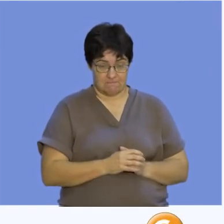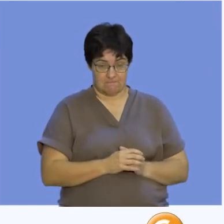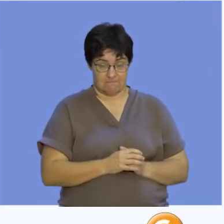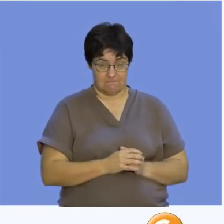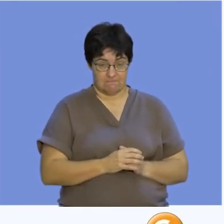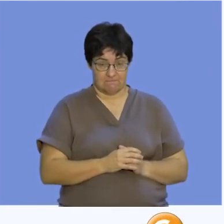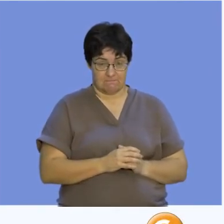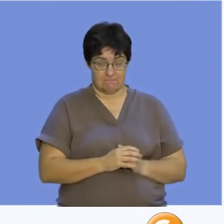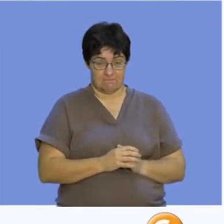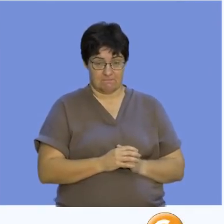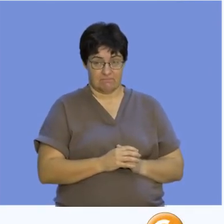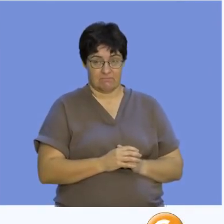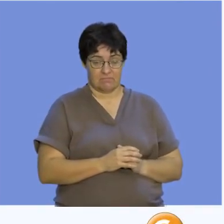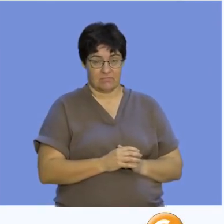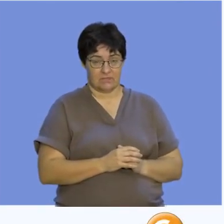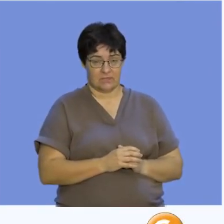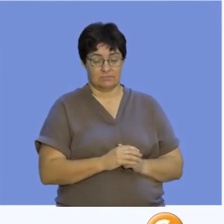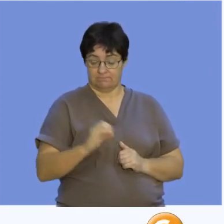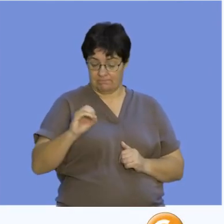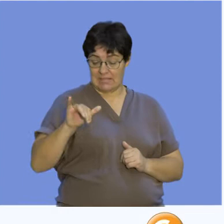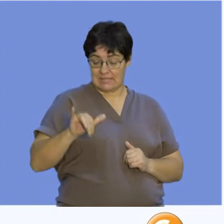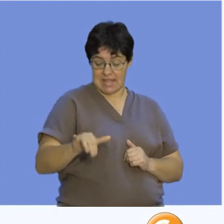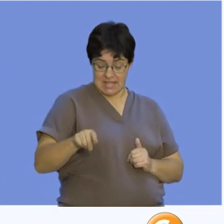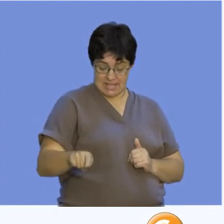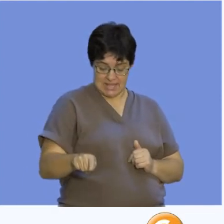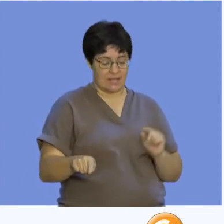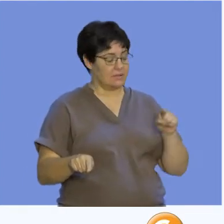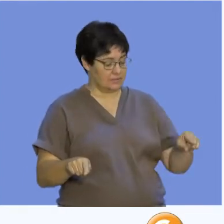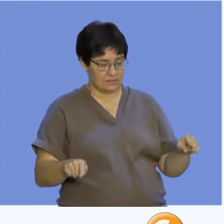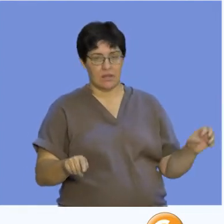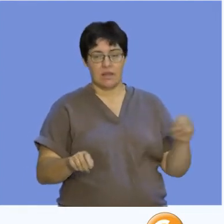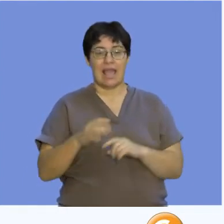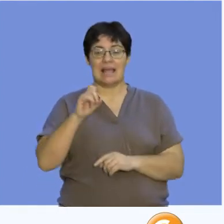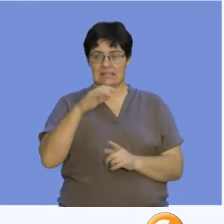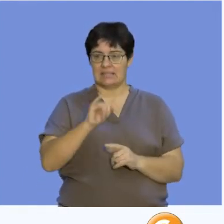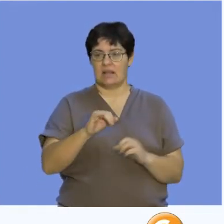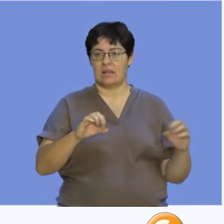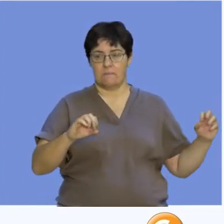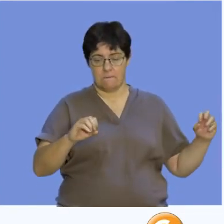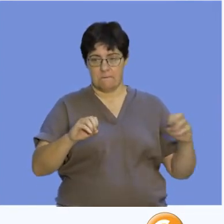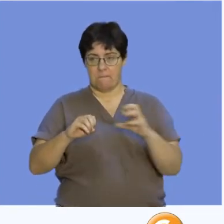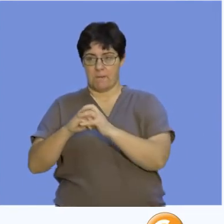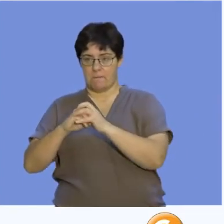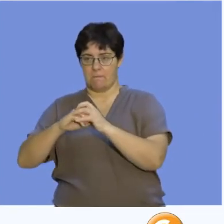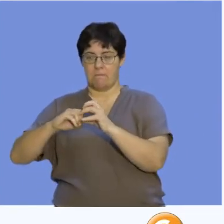In other words, now we're going to see still an elastic collision, and watch what happens.